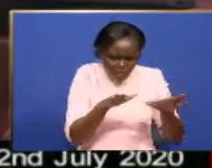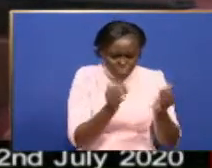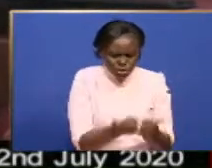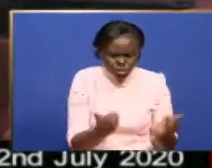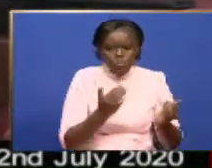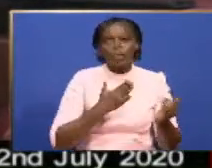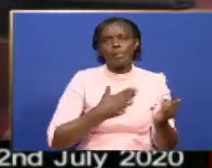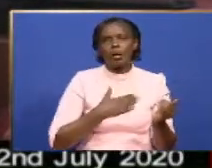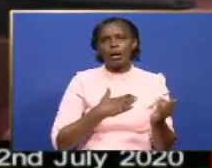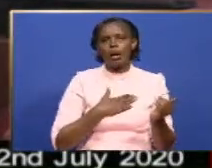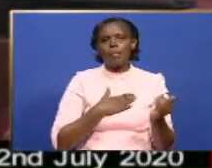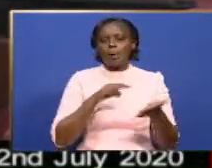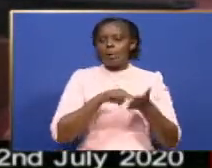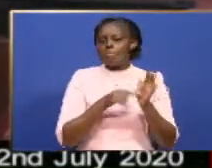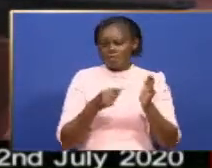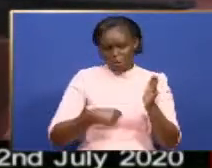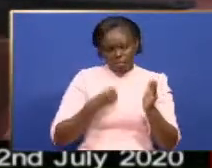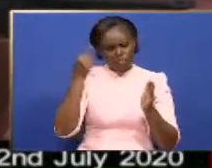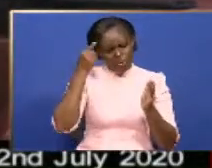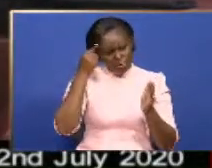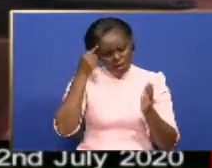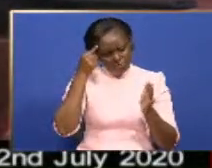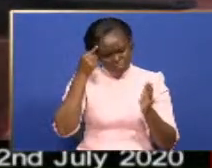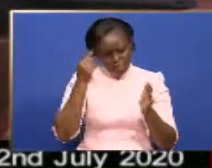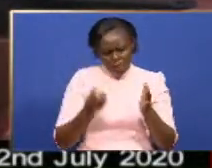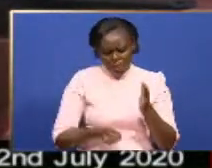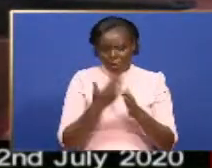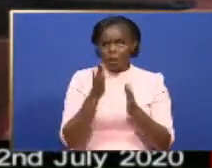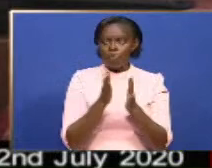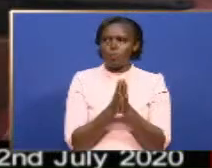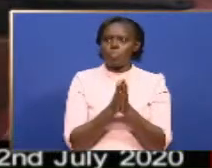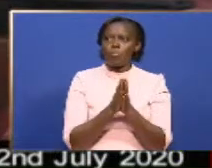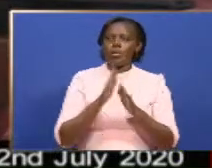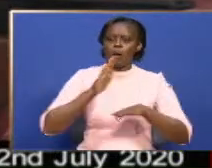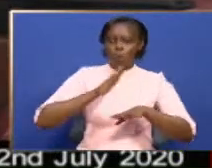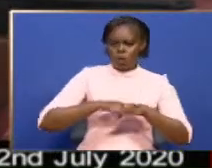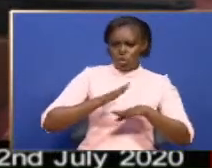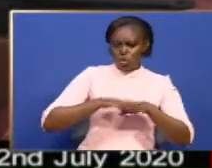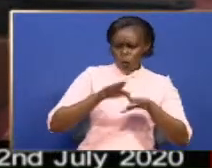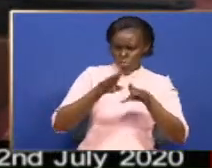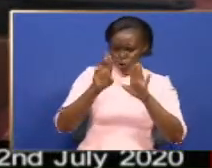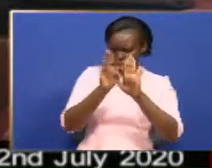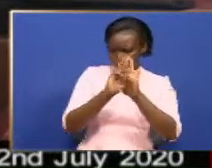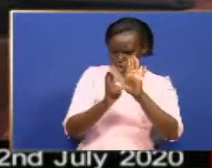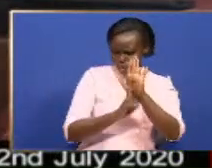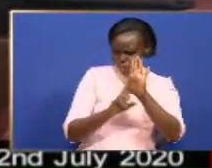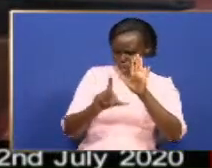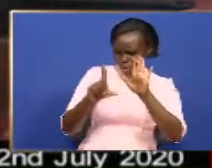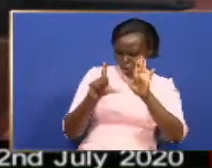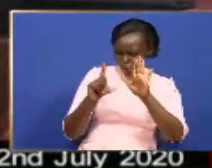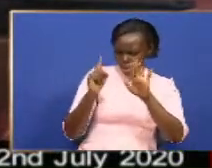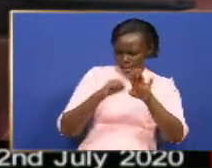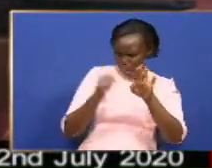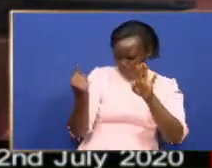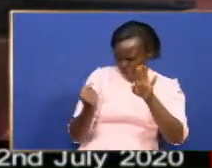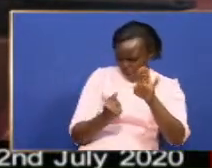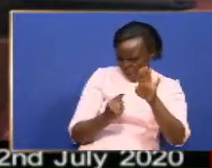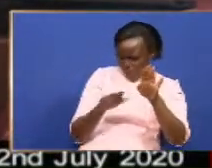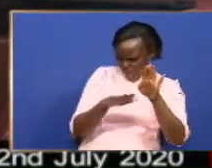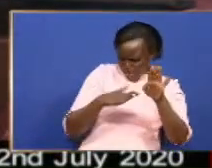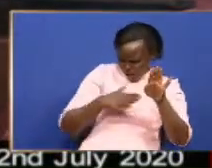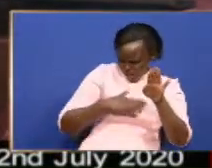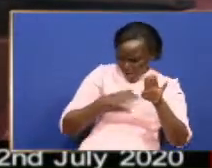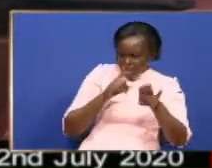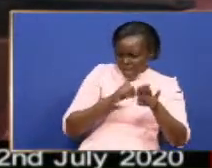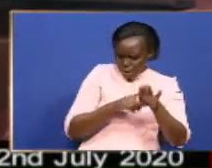children. Therefore, I think we should come up with a very good regulation on when they come to our places, and when